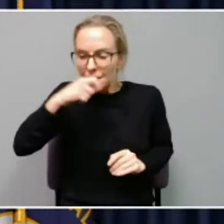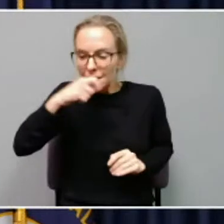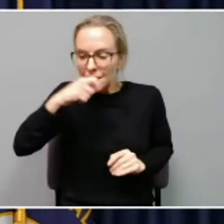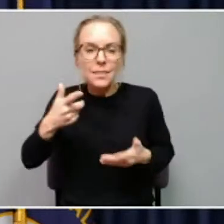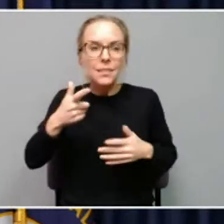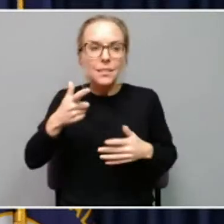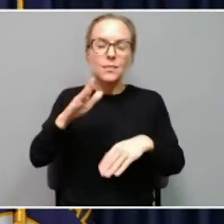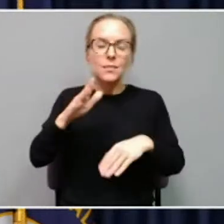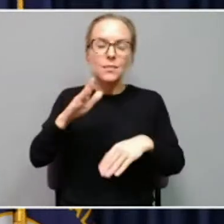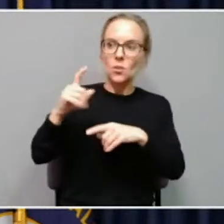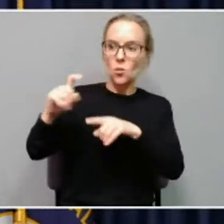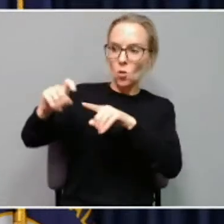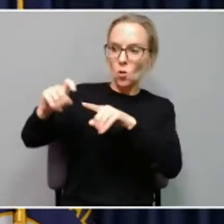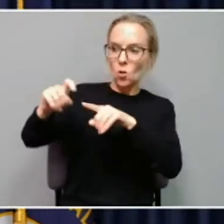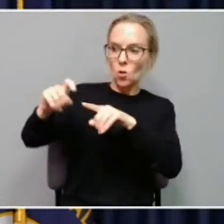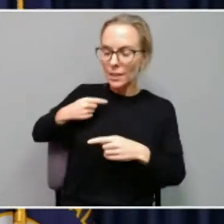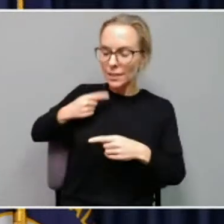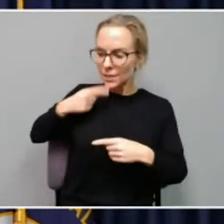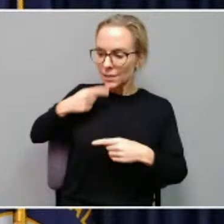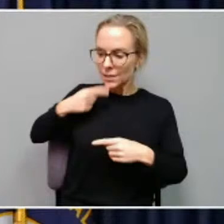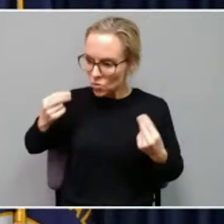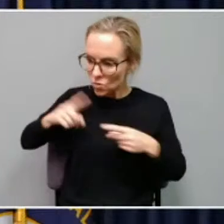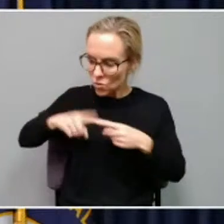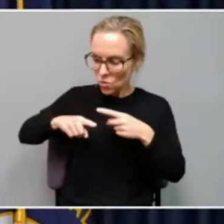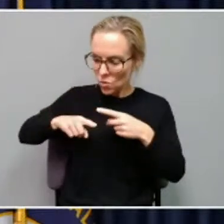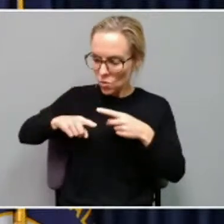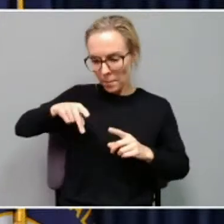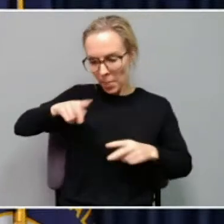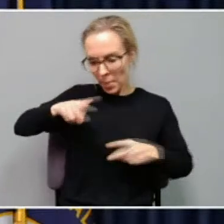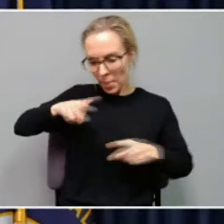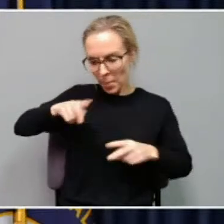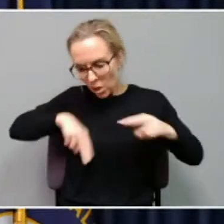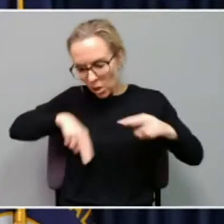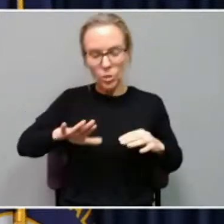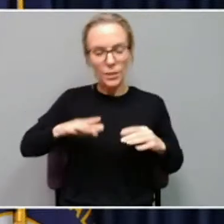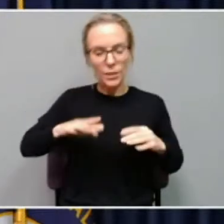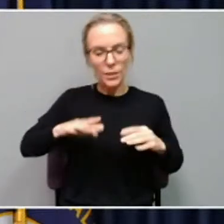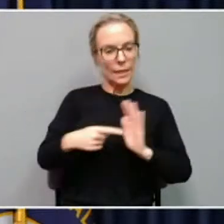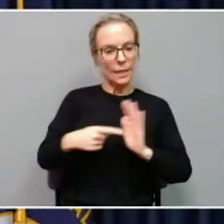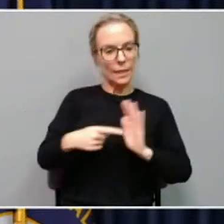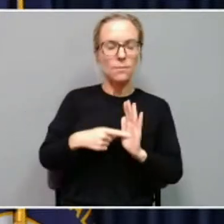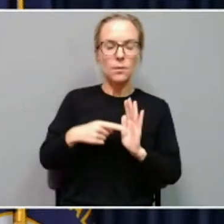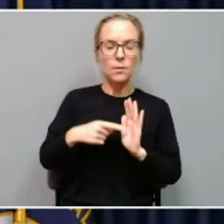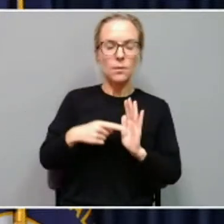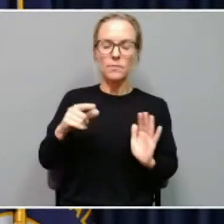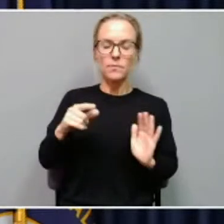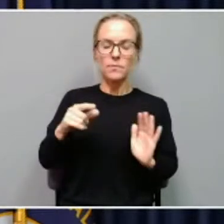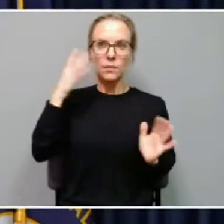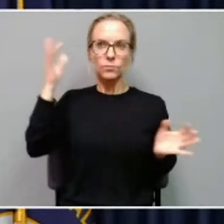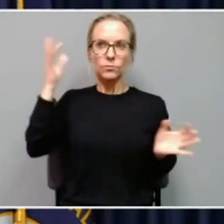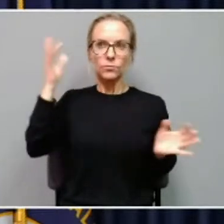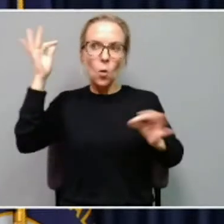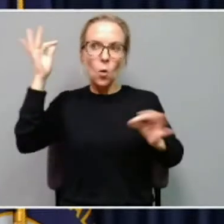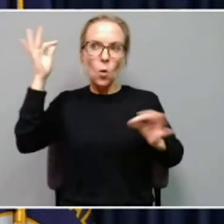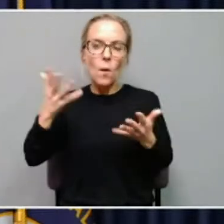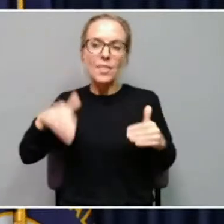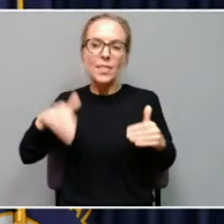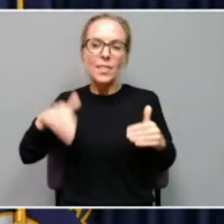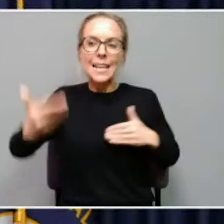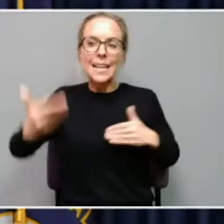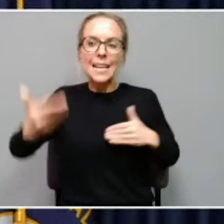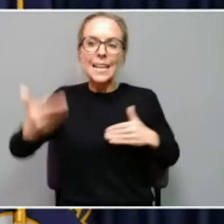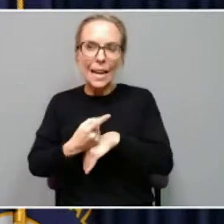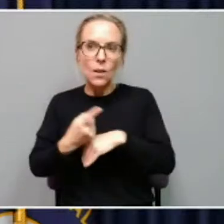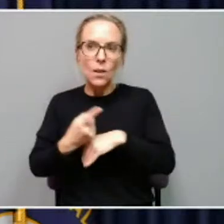you what you needed to do to monitor your symptoms, that was that voice when you didn't know what the next day would bring?